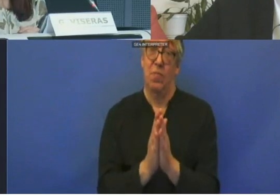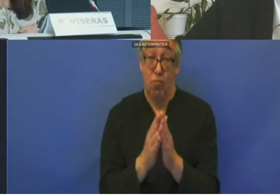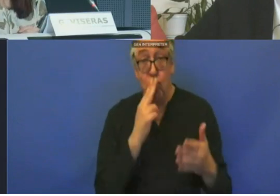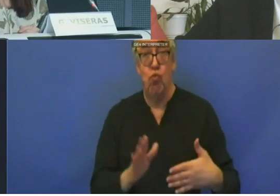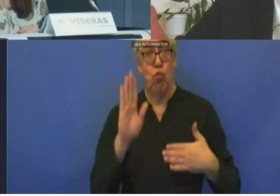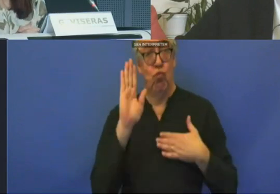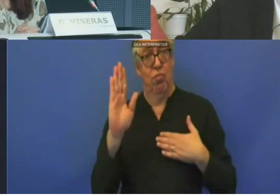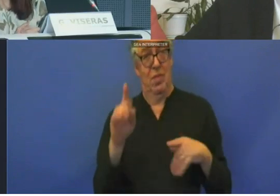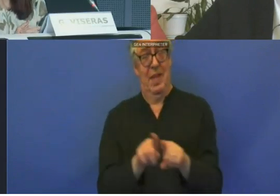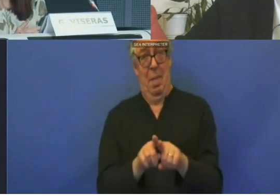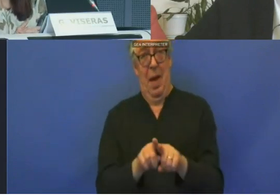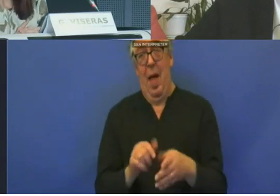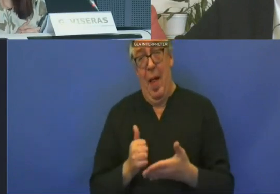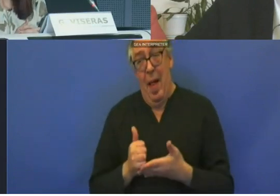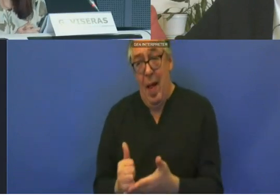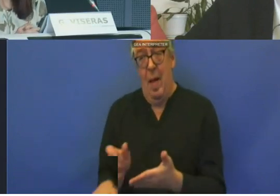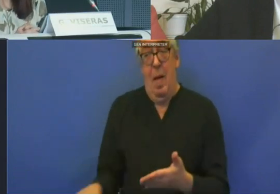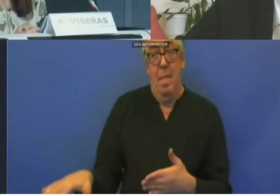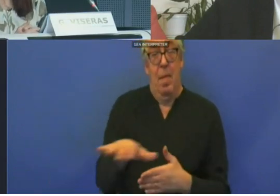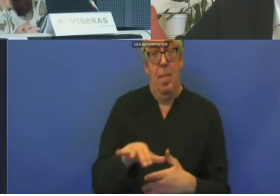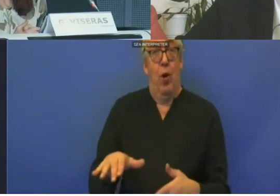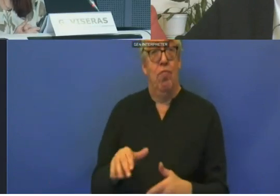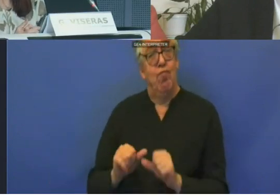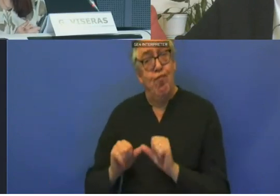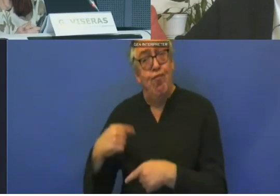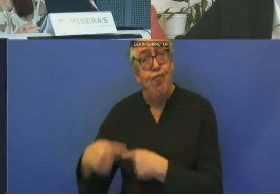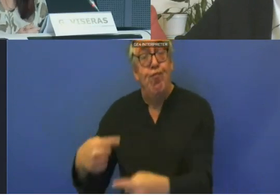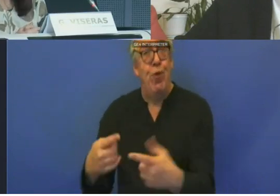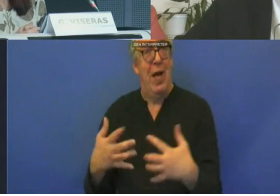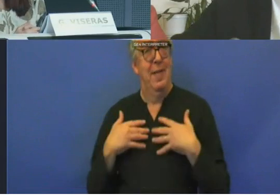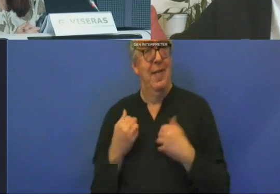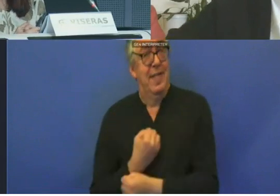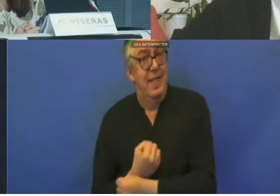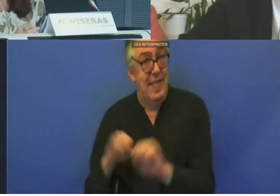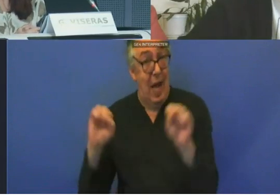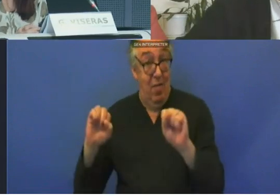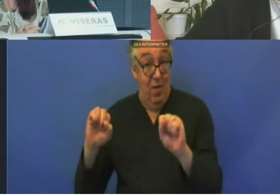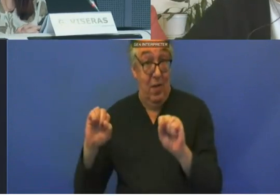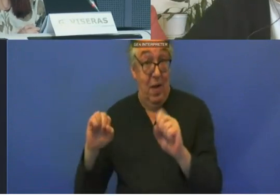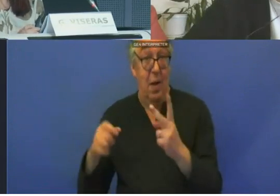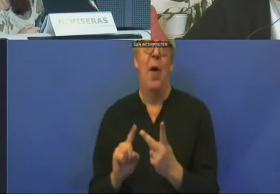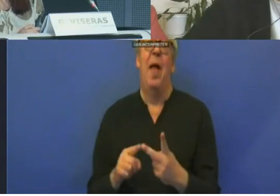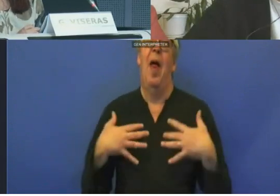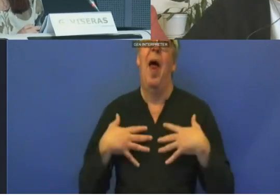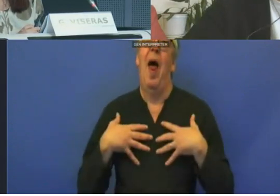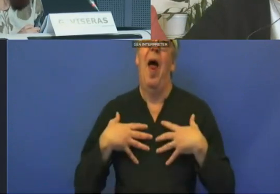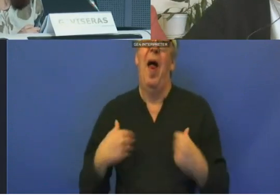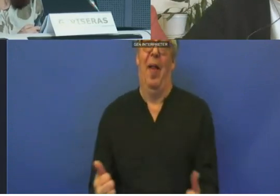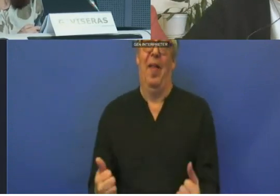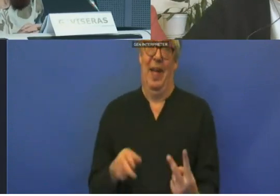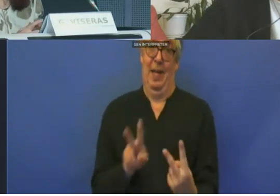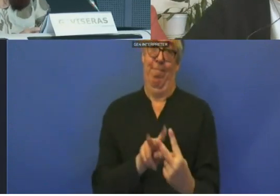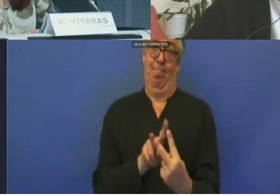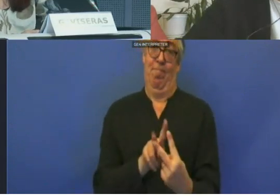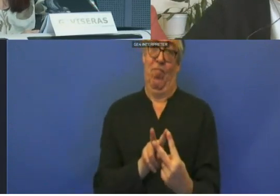safe and healthy. It's it's the most important thing. Thank you. Thank